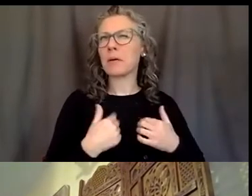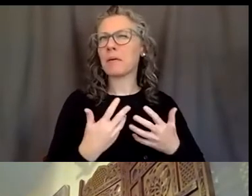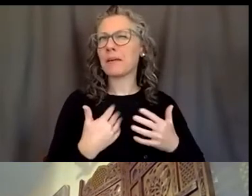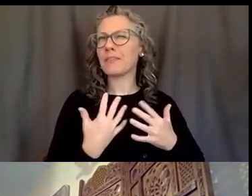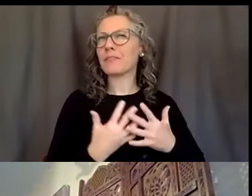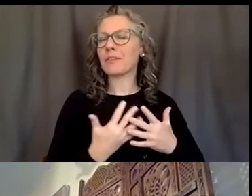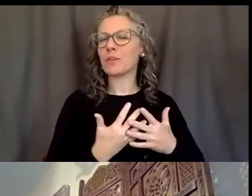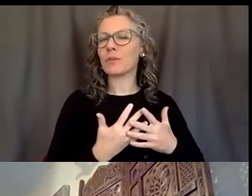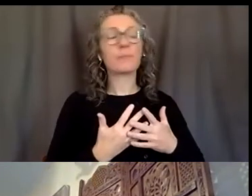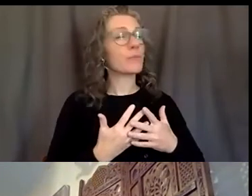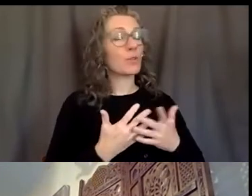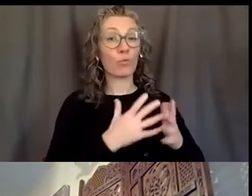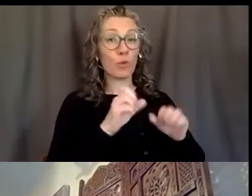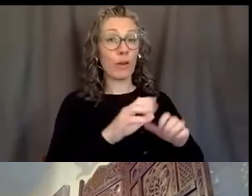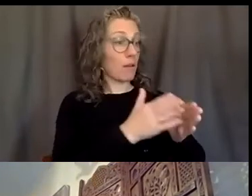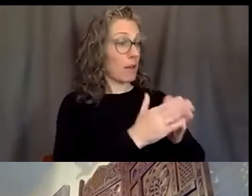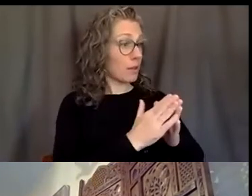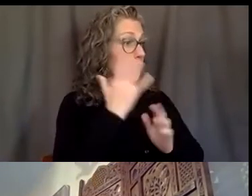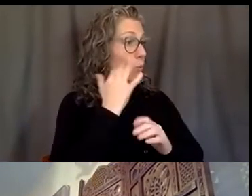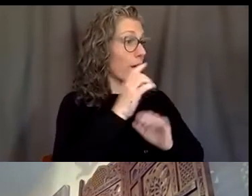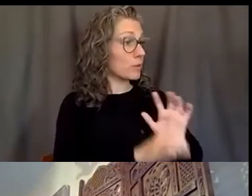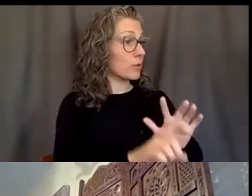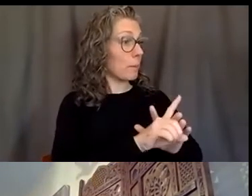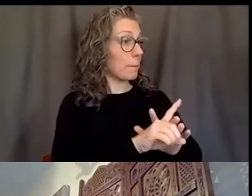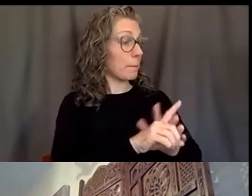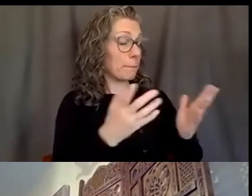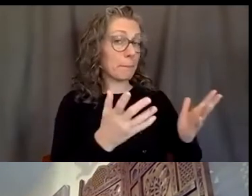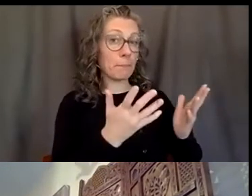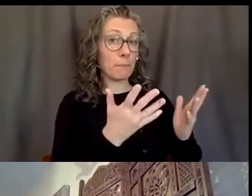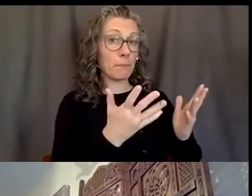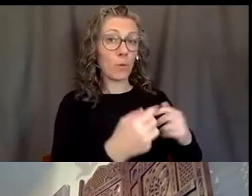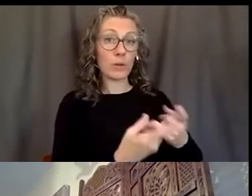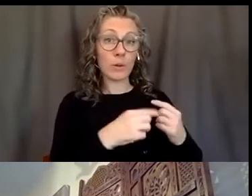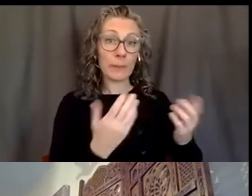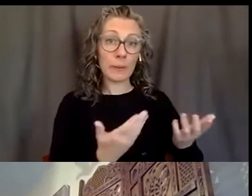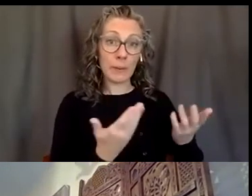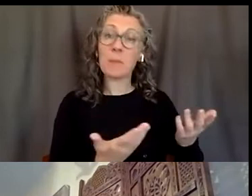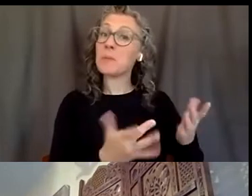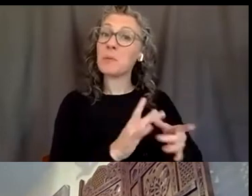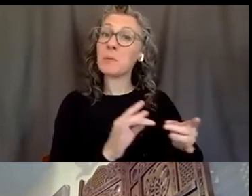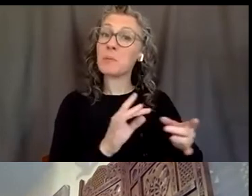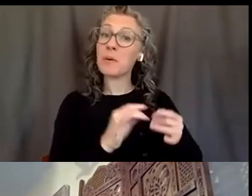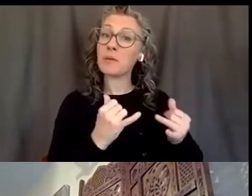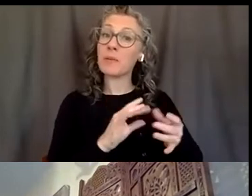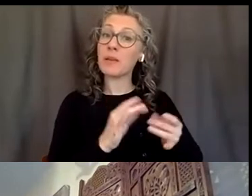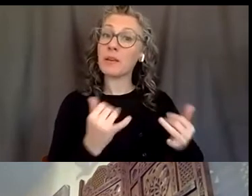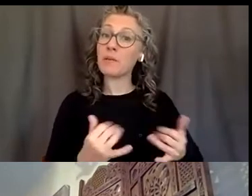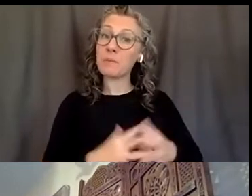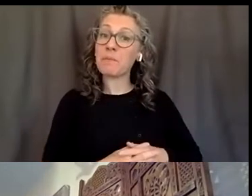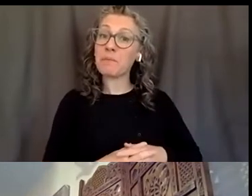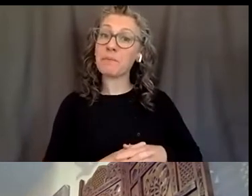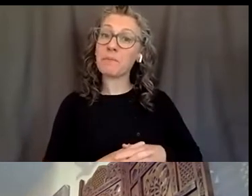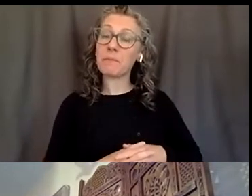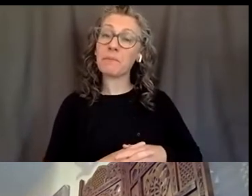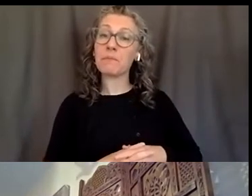Why did you come? You could ask her what, why did you come? And you might get some message about that now. Mm.